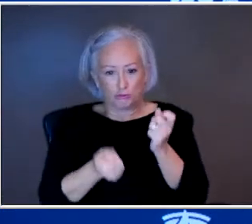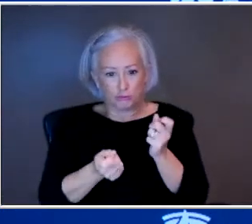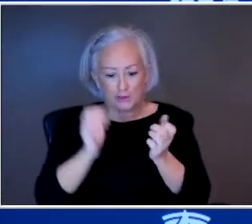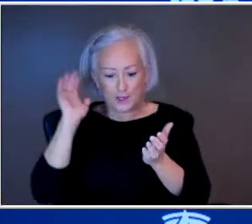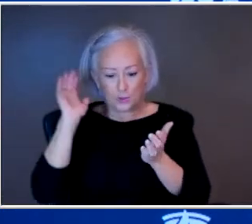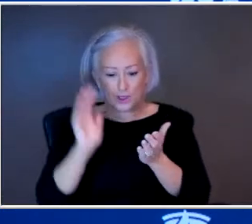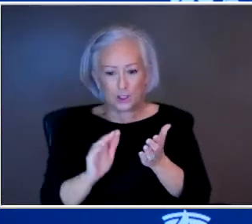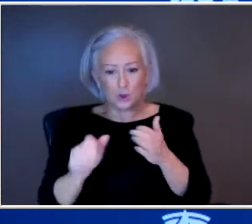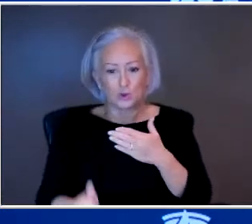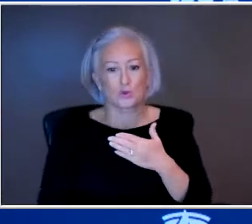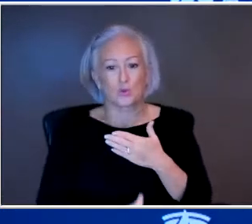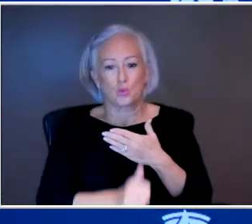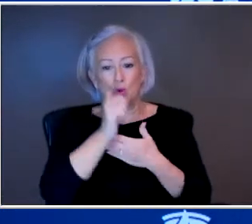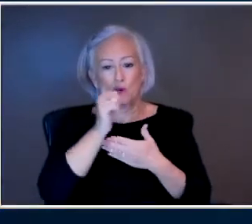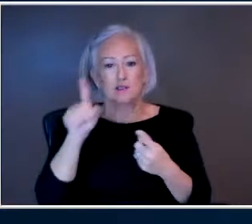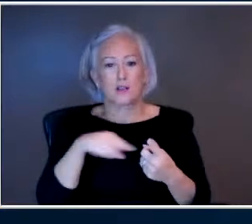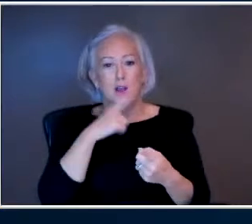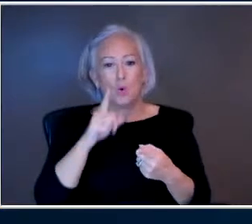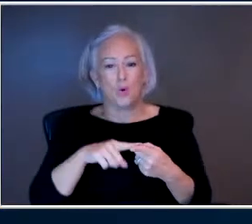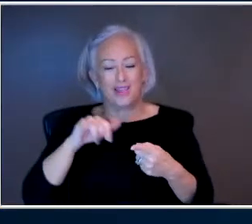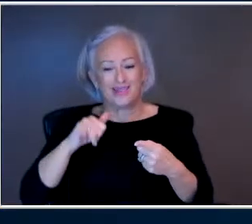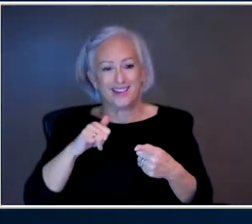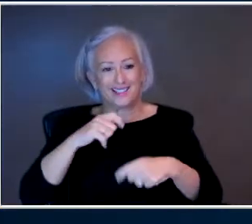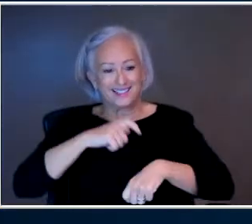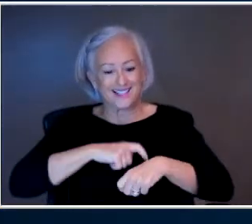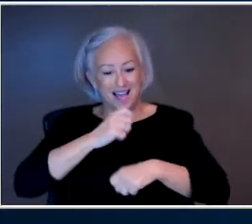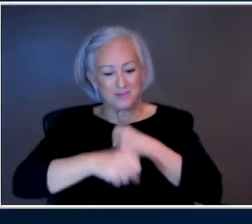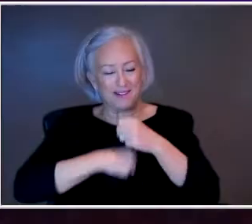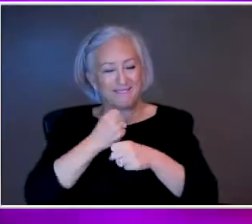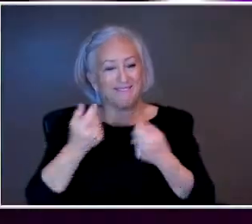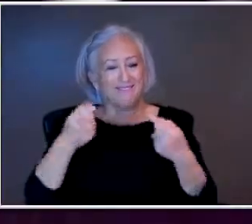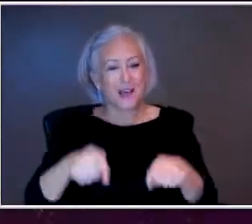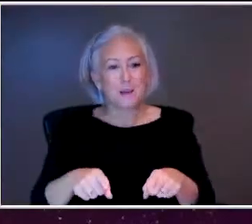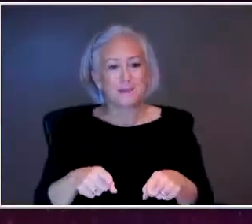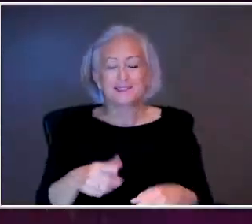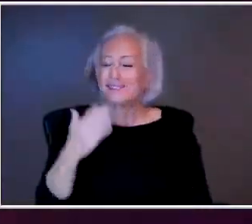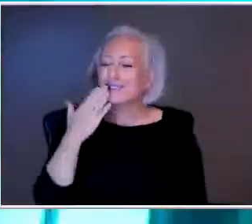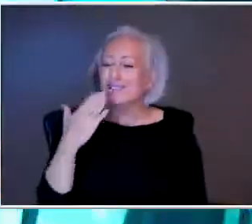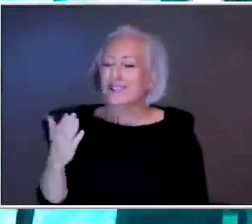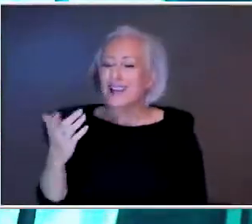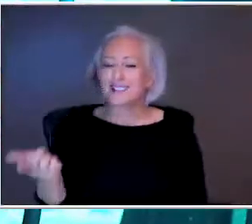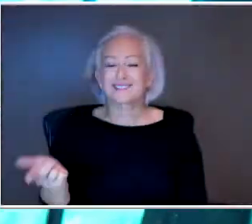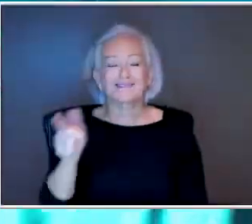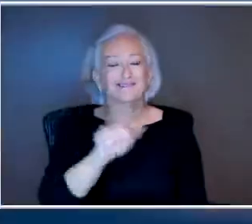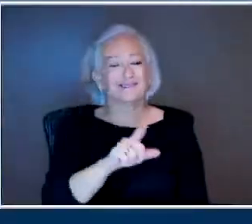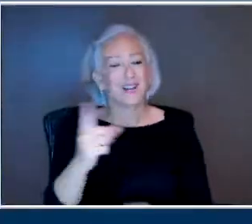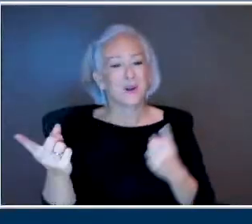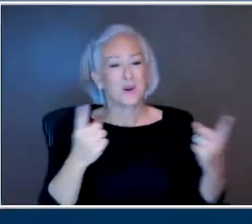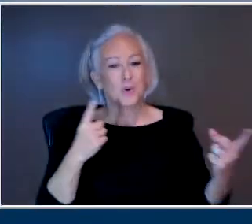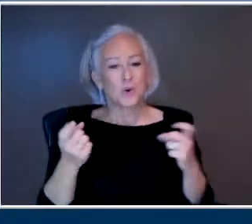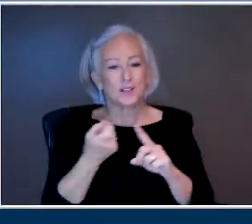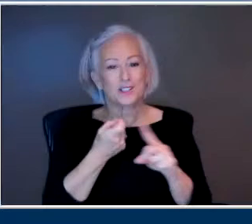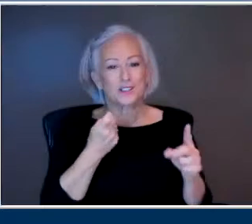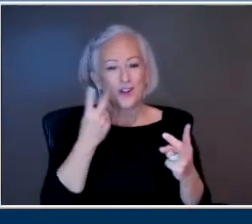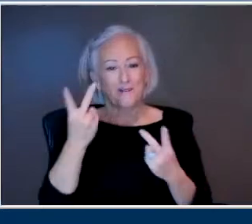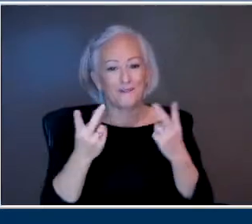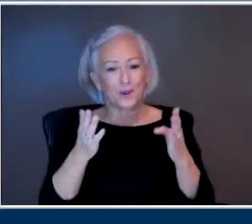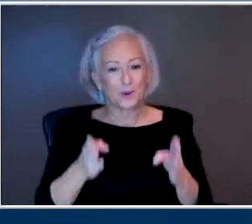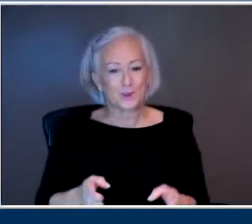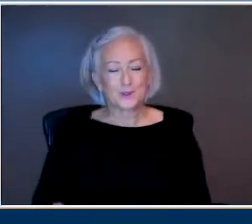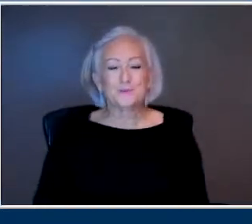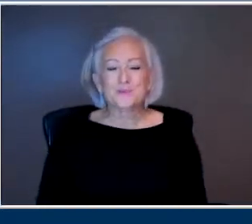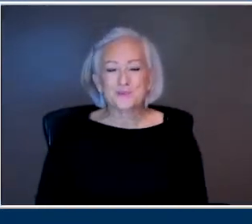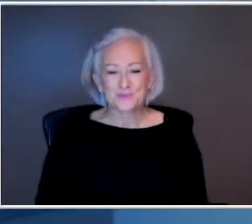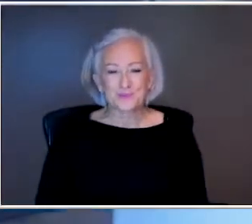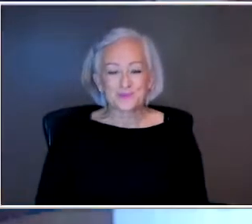this respiratory viral season. All right, Hawk, thanks so much. Yeah. Let's get to some questions from our viewers today. Dr. Ebersol, do we know what caused this